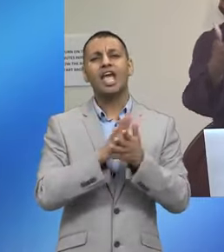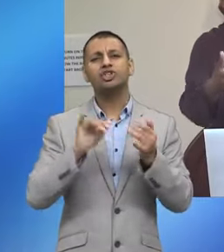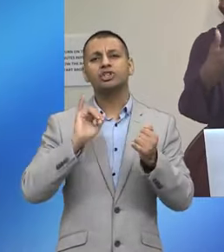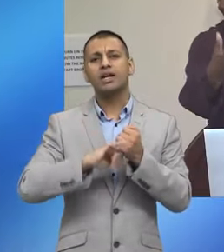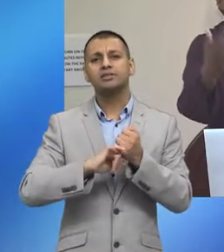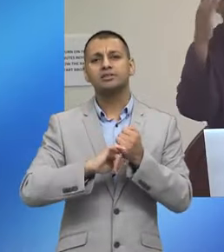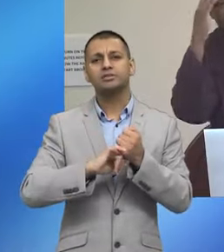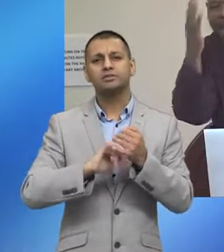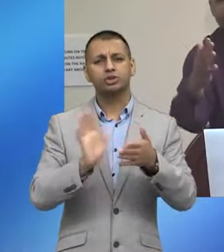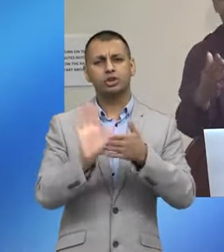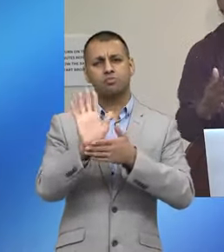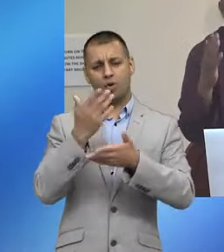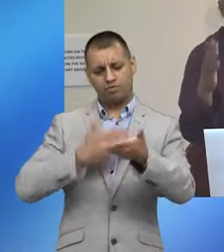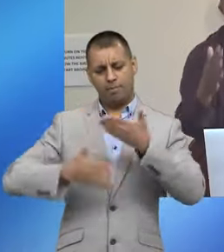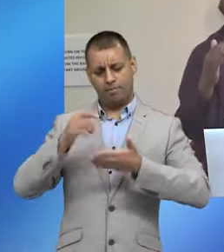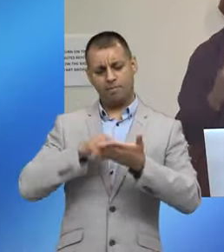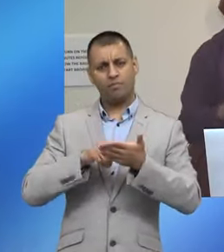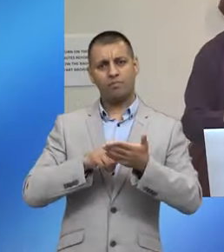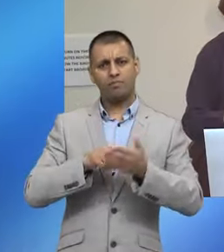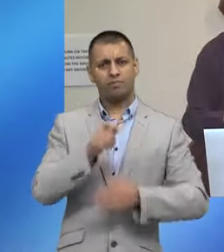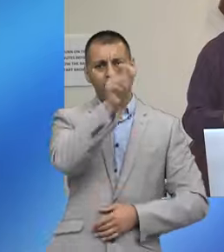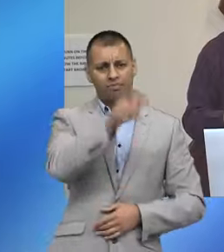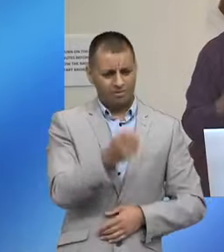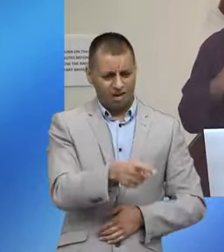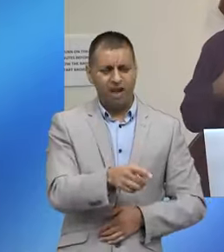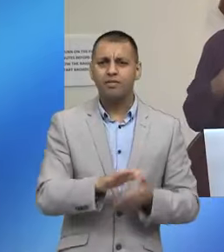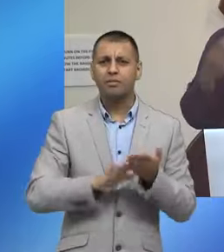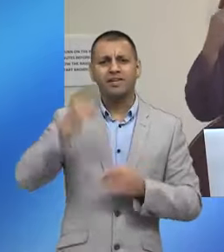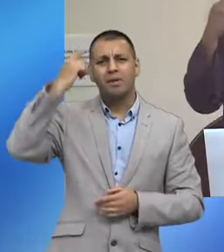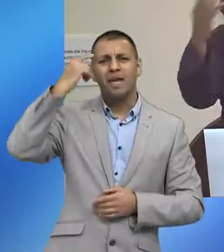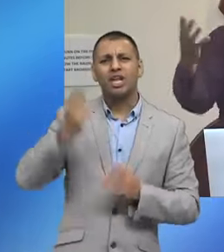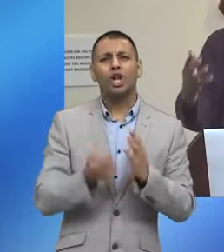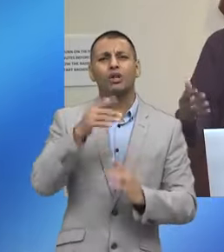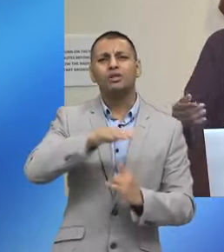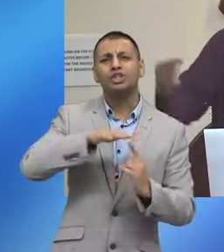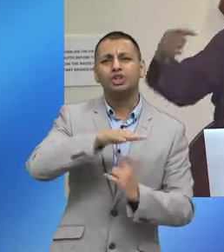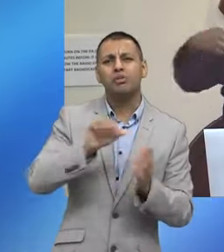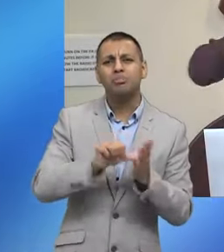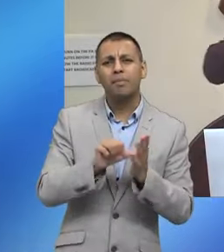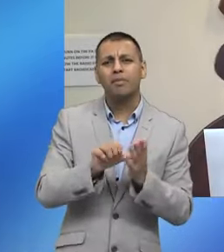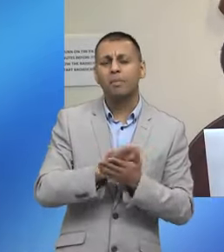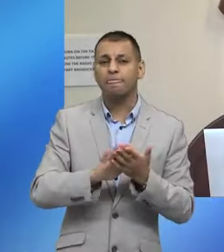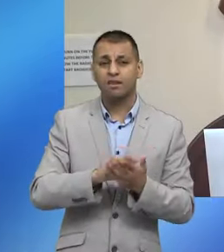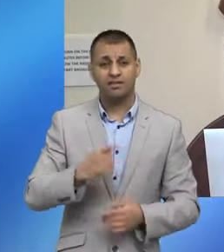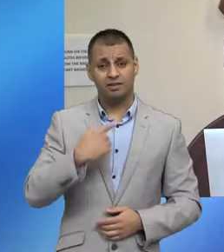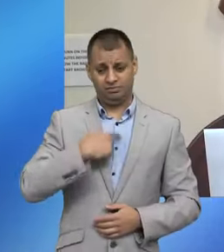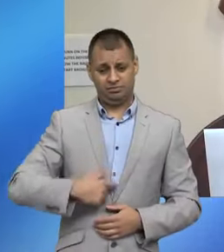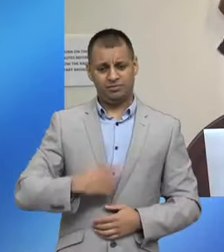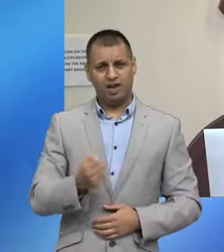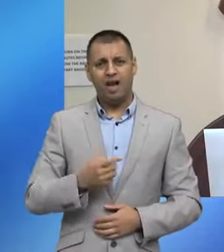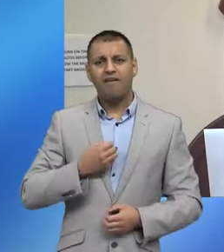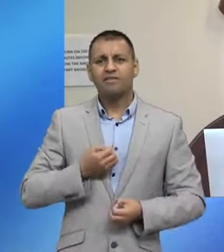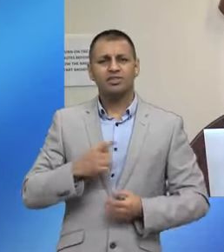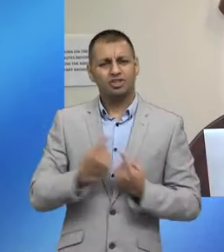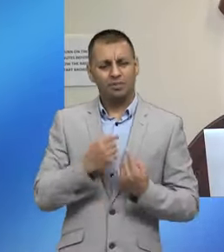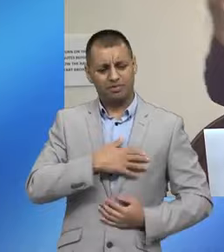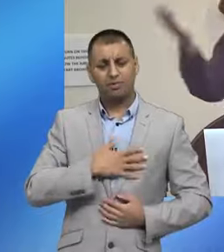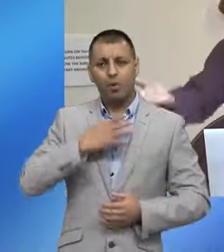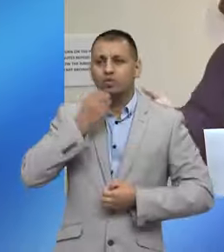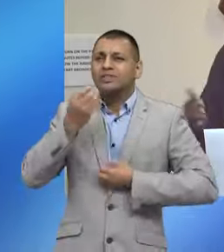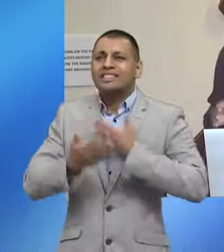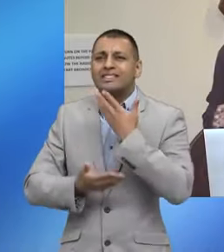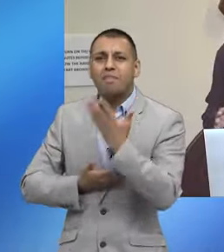how people who stutter have all kinds of mental issues. Relatives who can't express themselves. The man has something inside of his heart, he wants